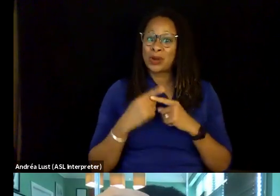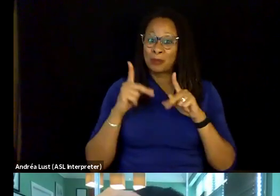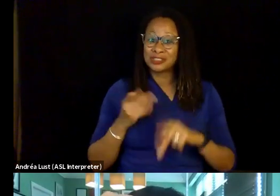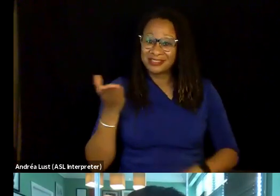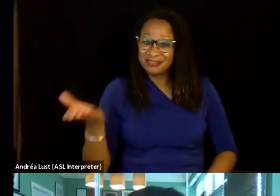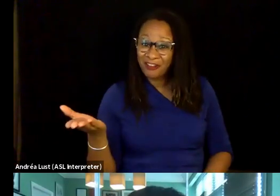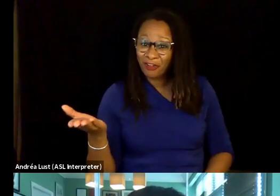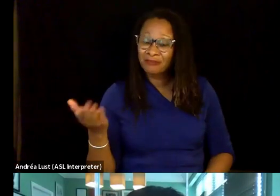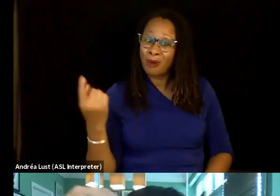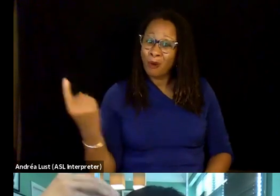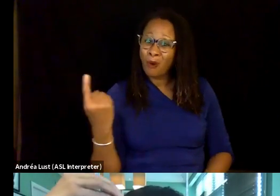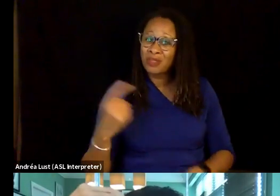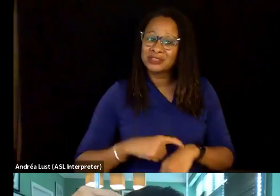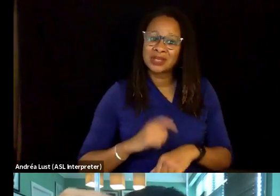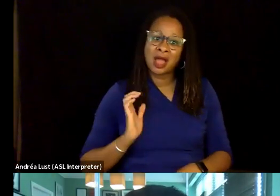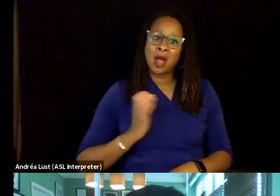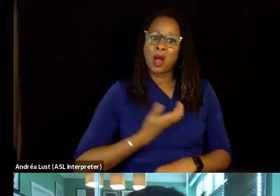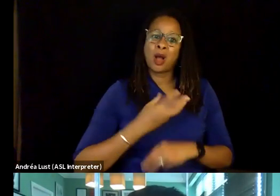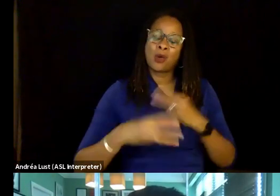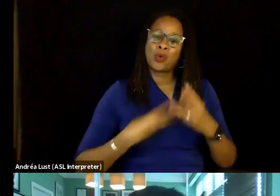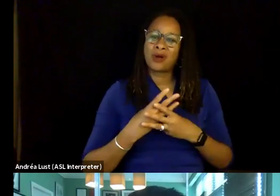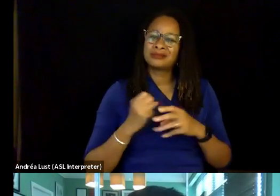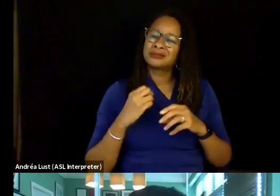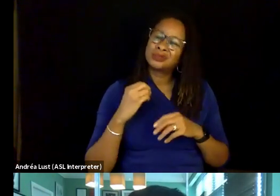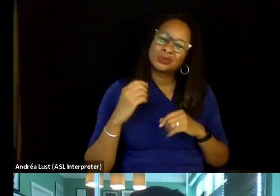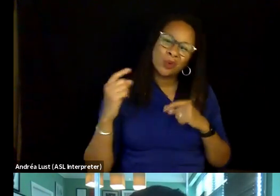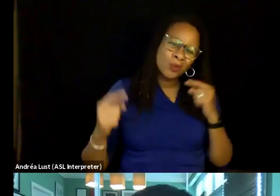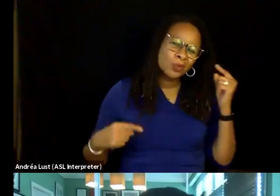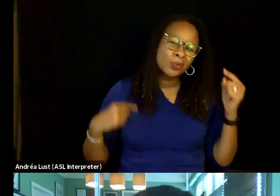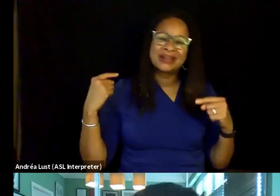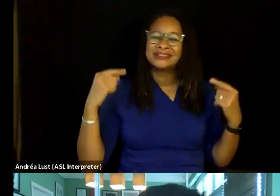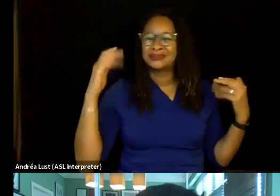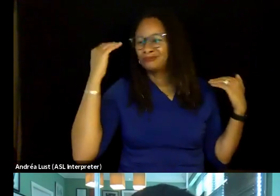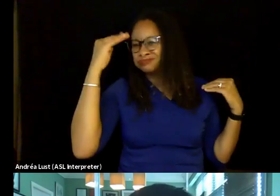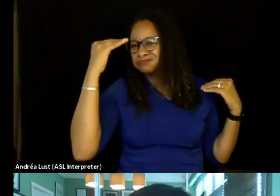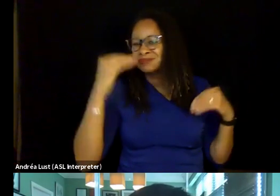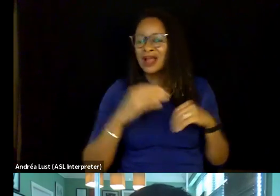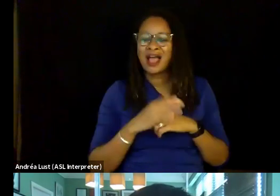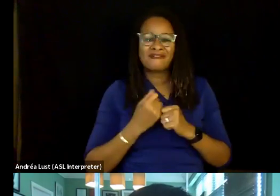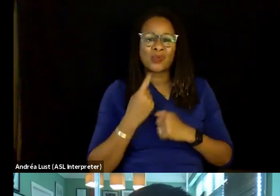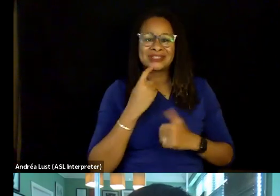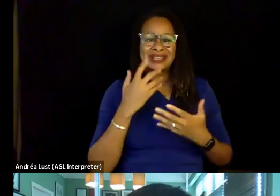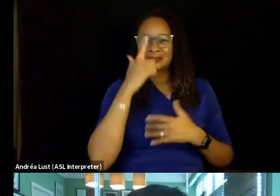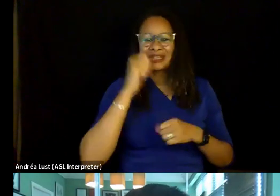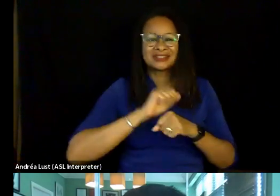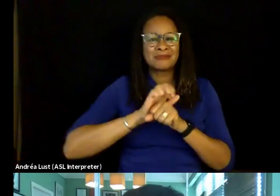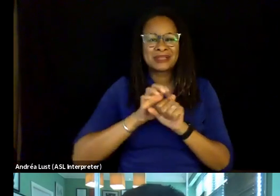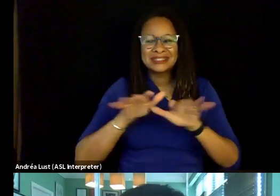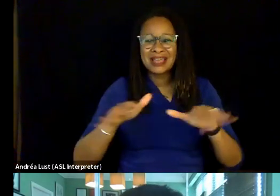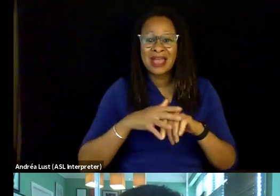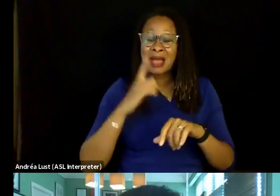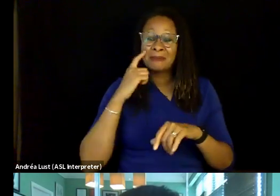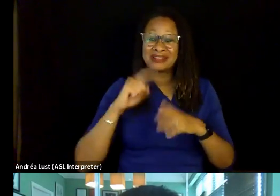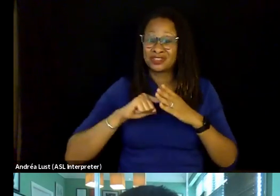so our world is so crazy. Like, I mean, everyone says right now because of the pandemic, but starting